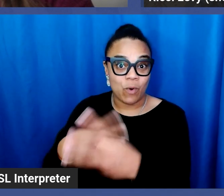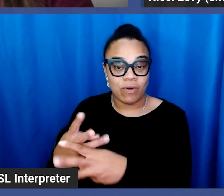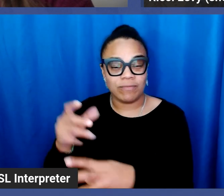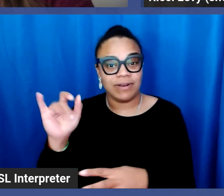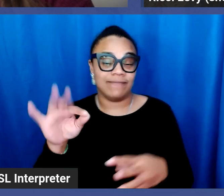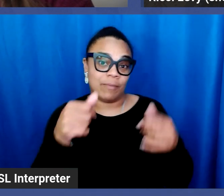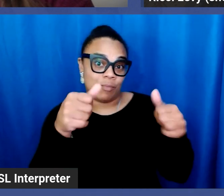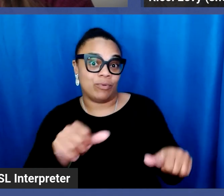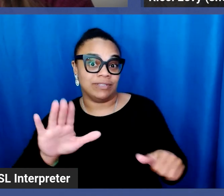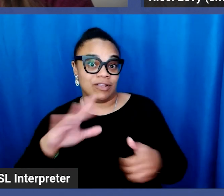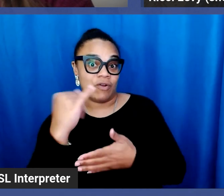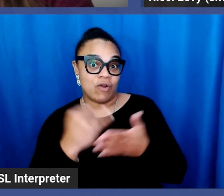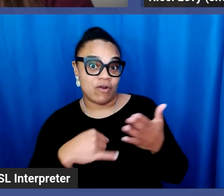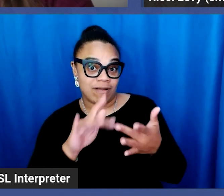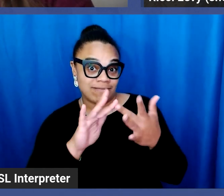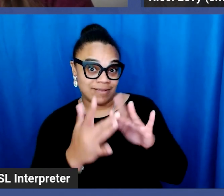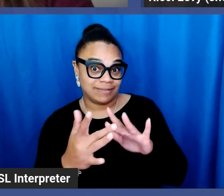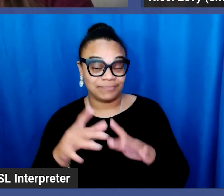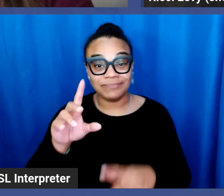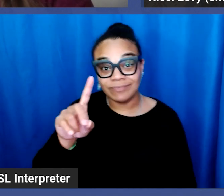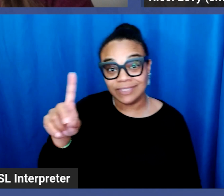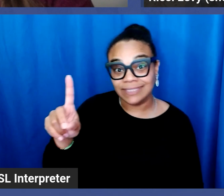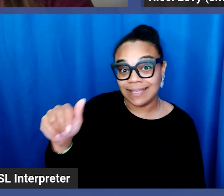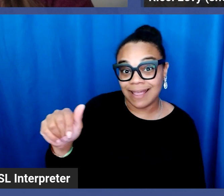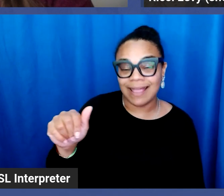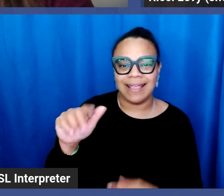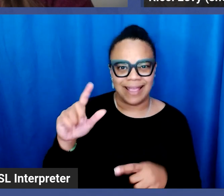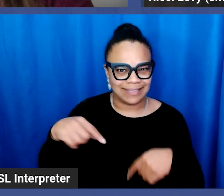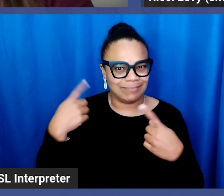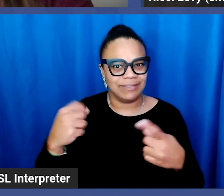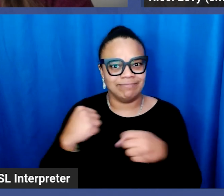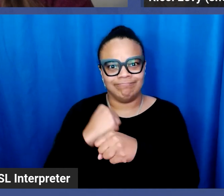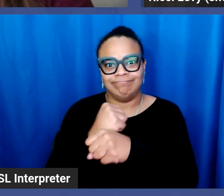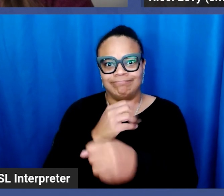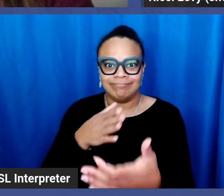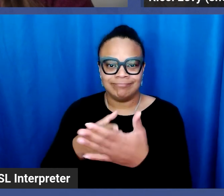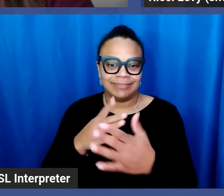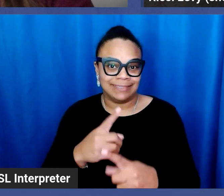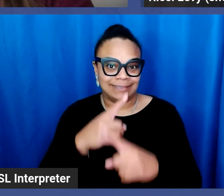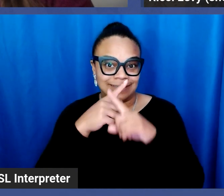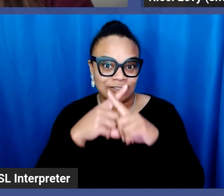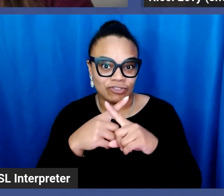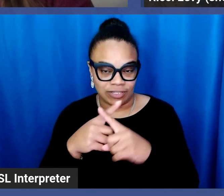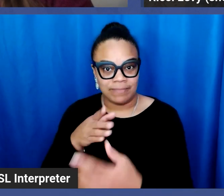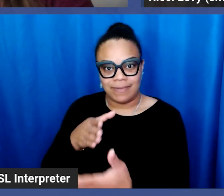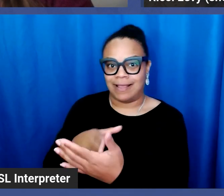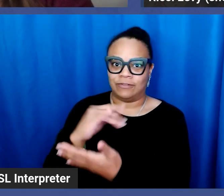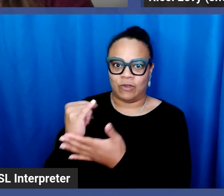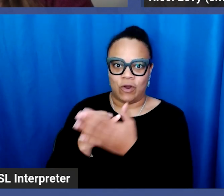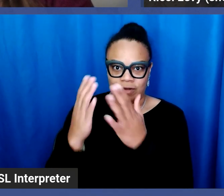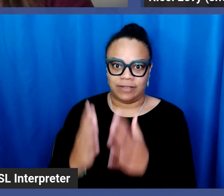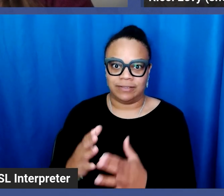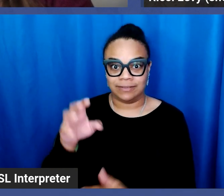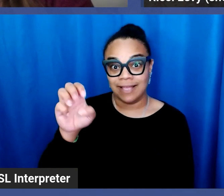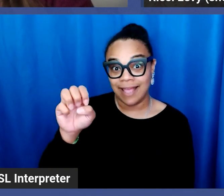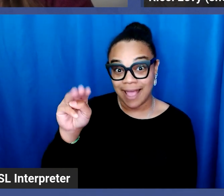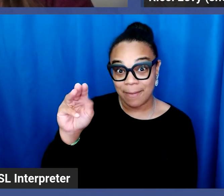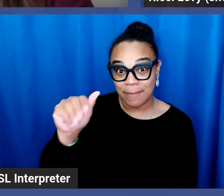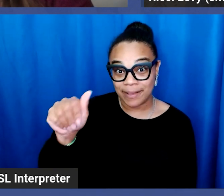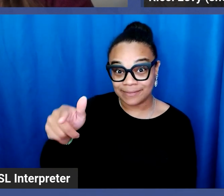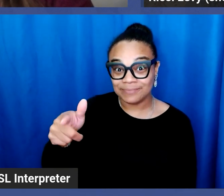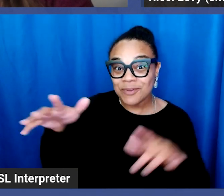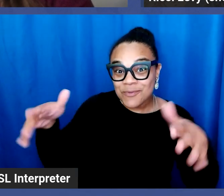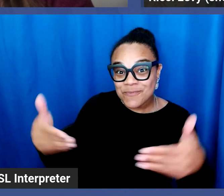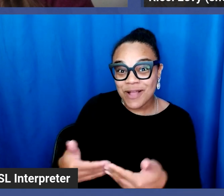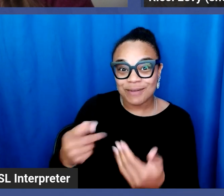online. DDA has been on the front lines fighting against the censorship of artists. Emma,